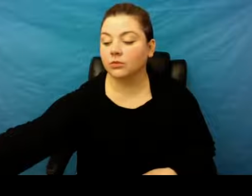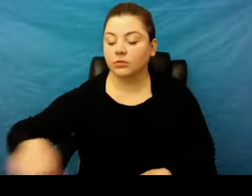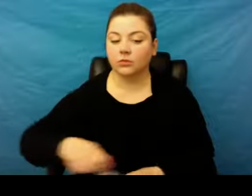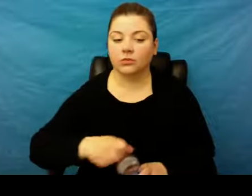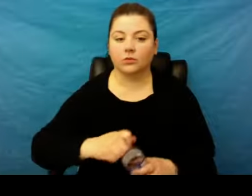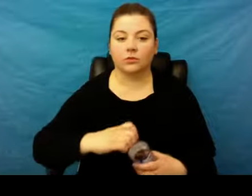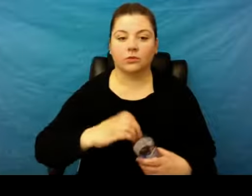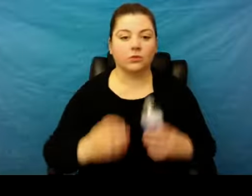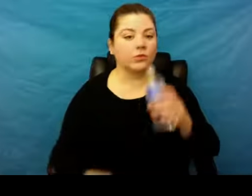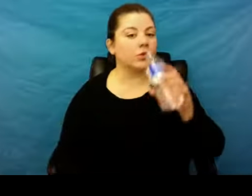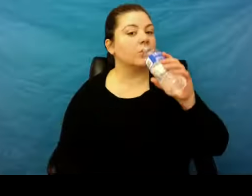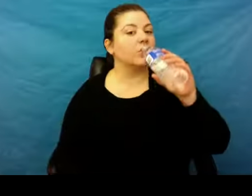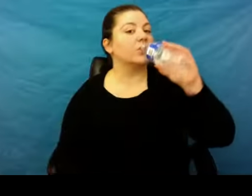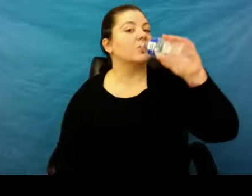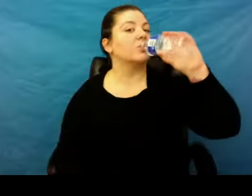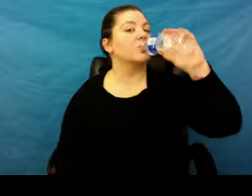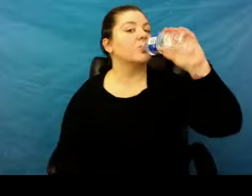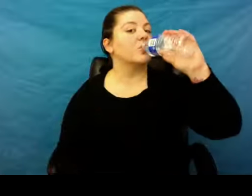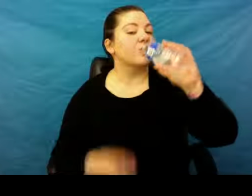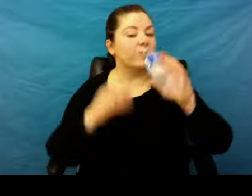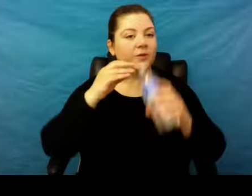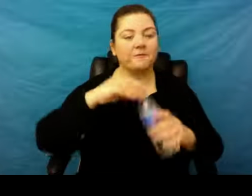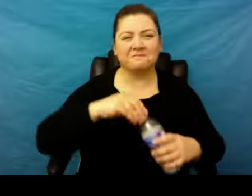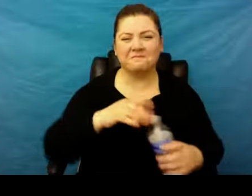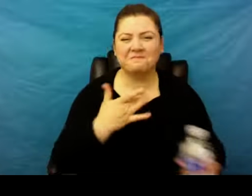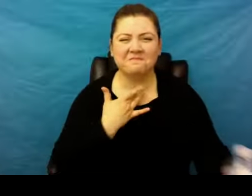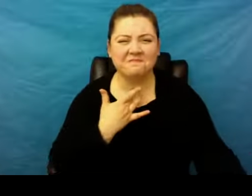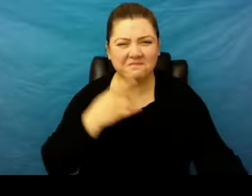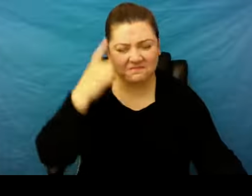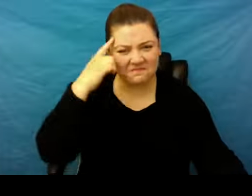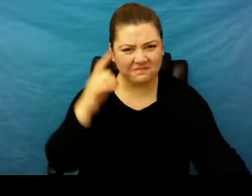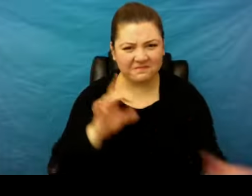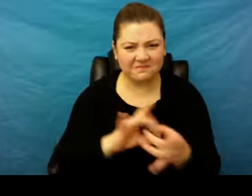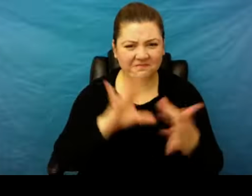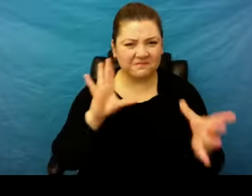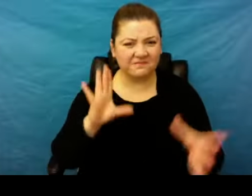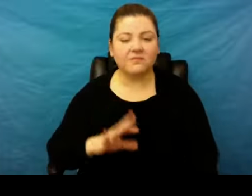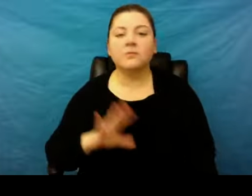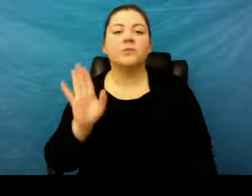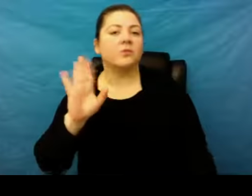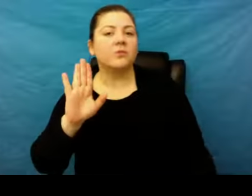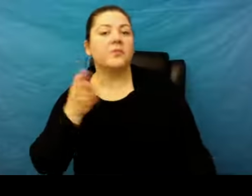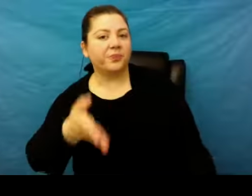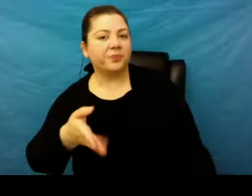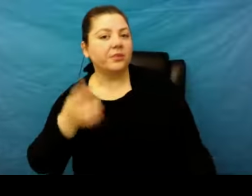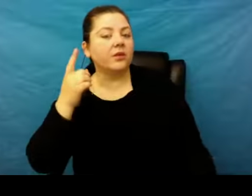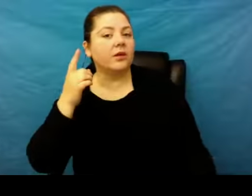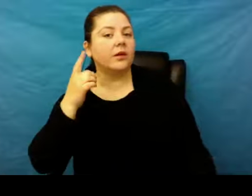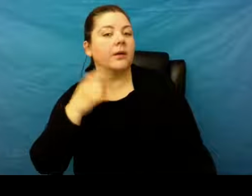Oh shit! I think I hung up on Dave. No. He's there. He's muted.